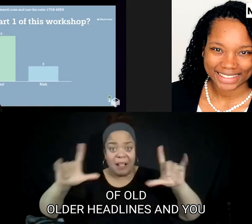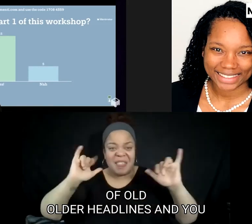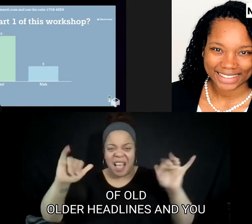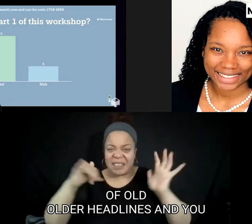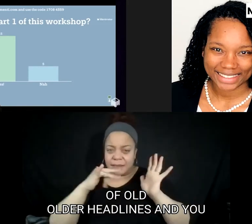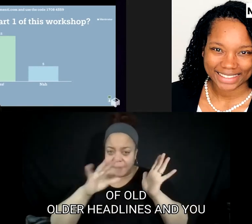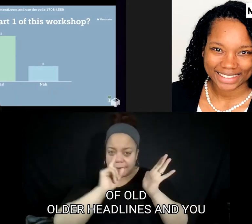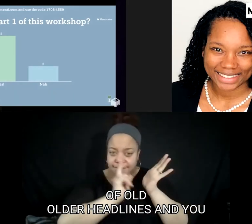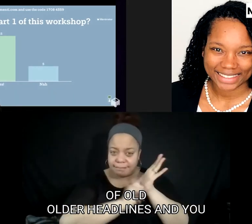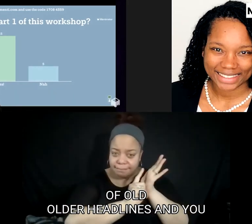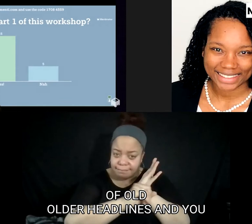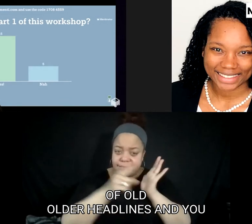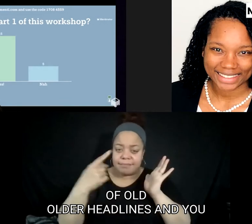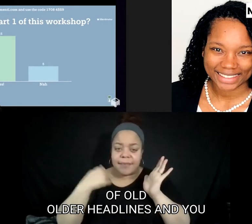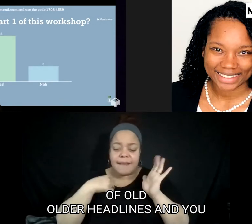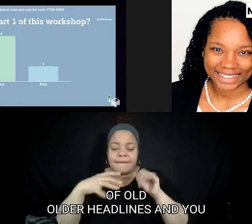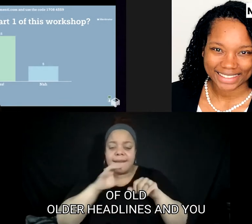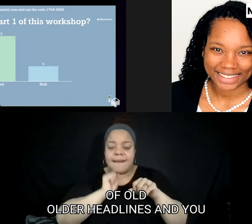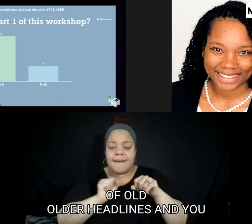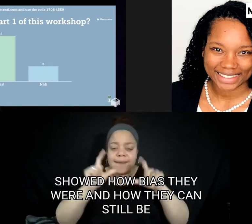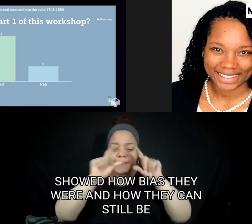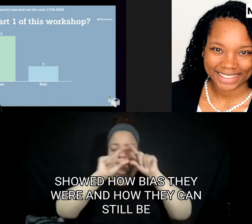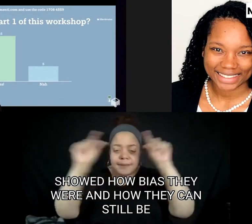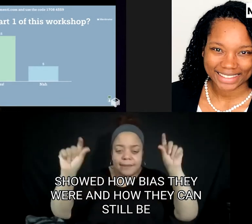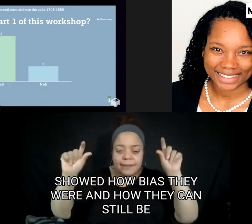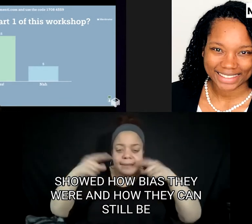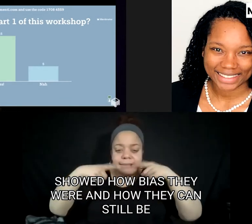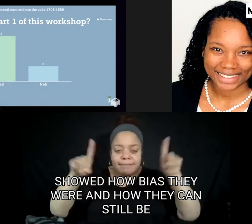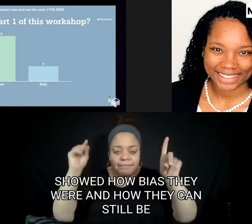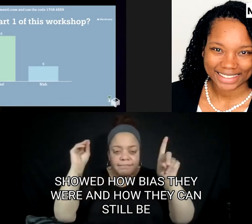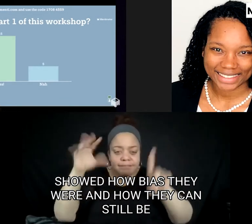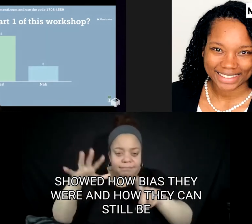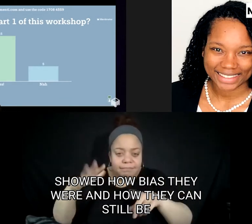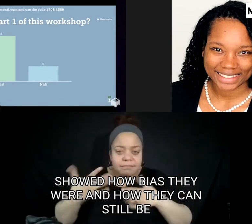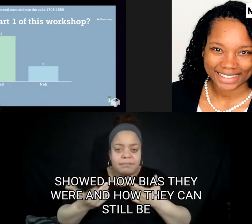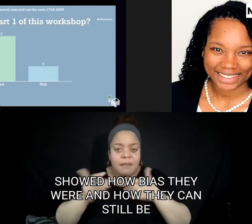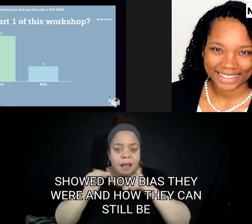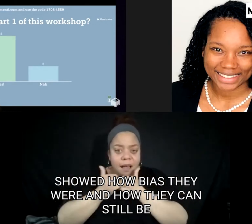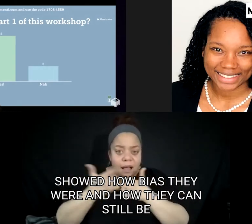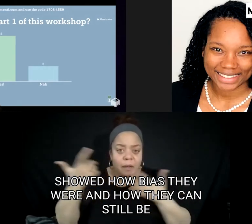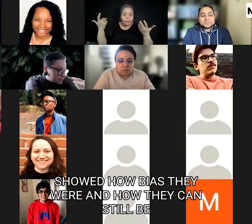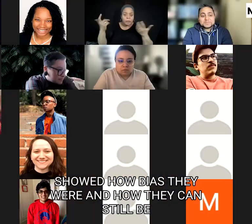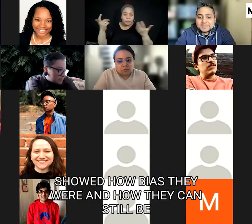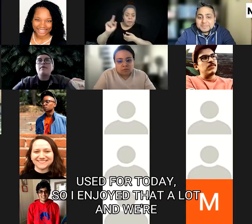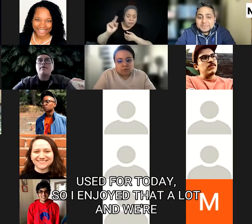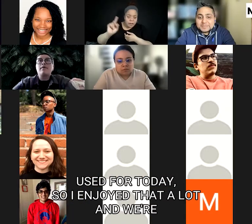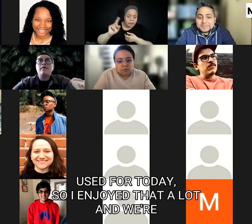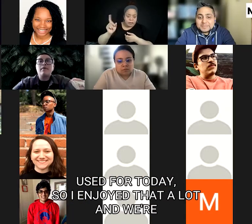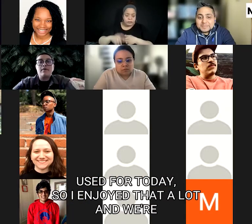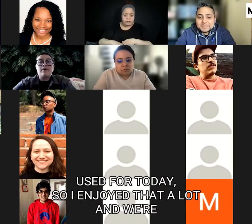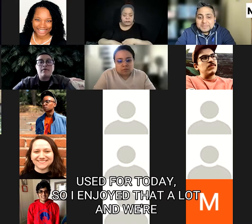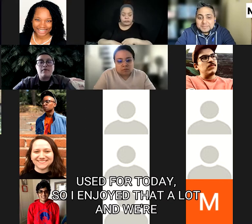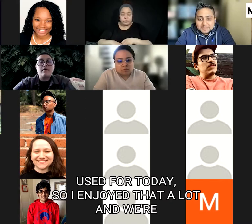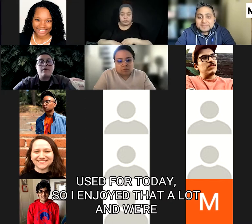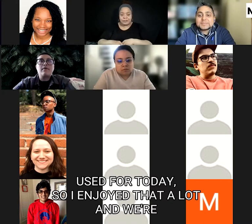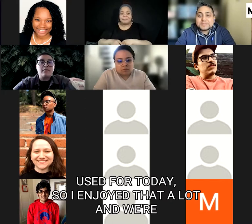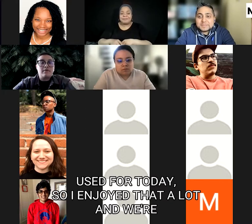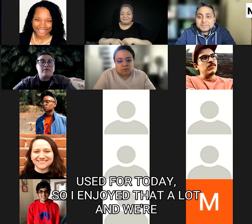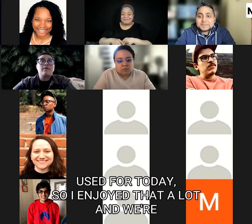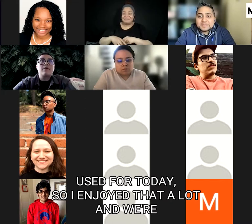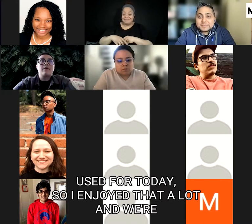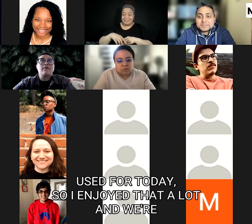be used for today. So I enjoyed that a lot, and we're gonna actually kind of copy you and use that with our KRSM interns. Oh,